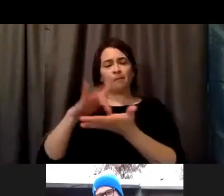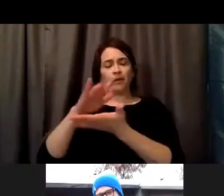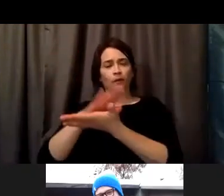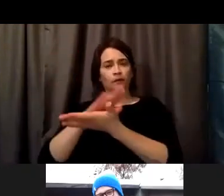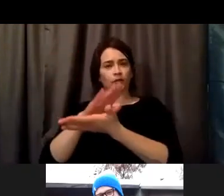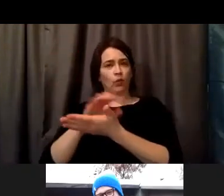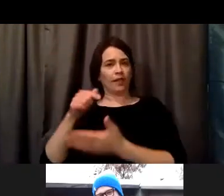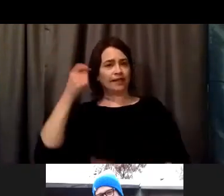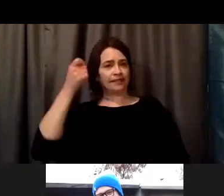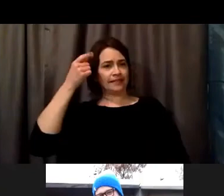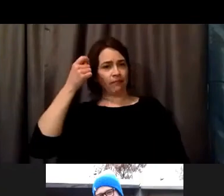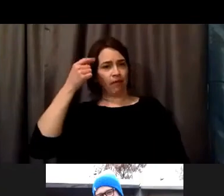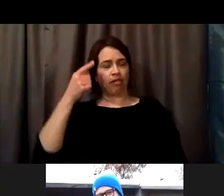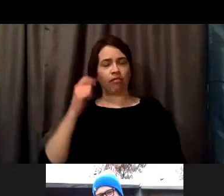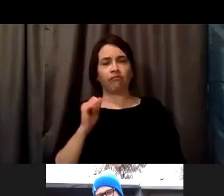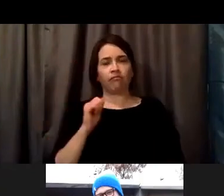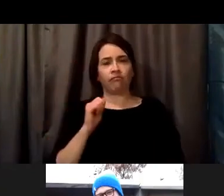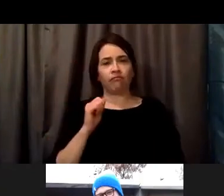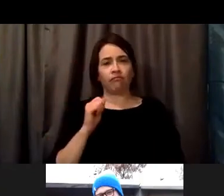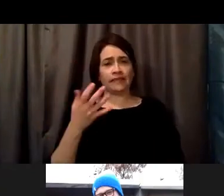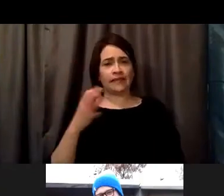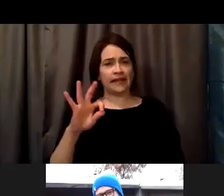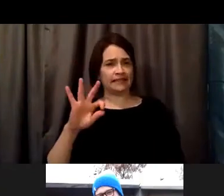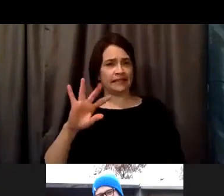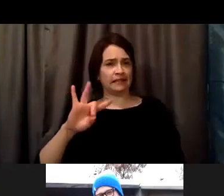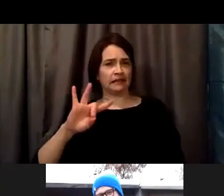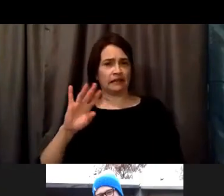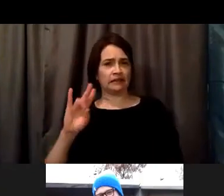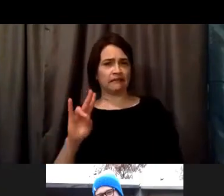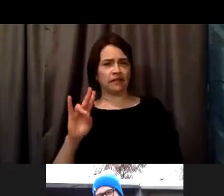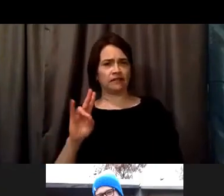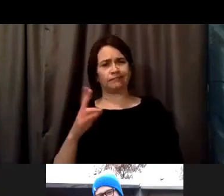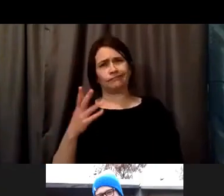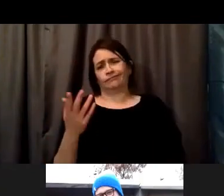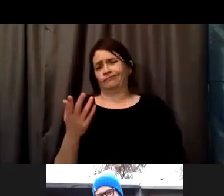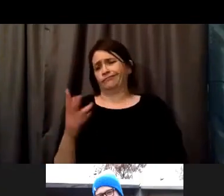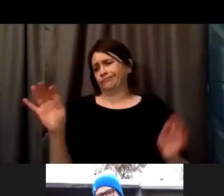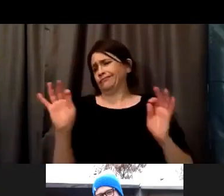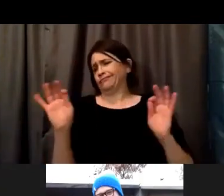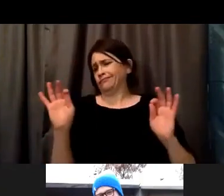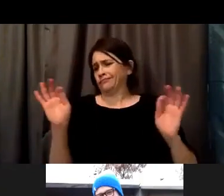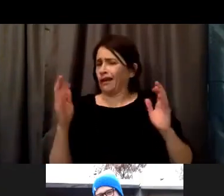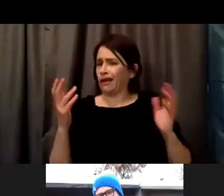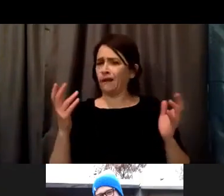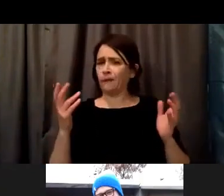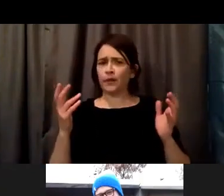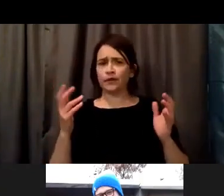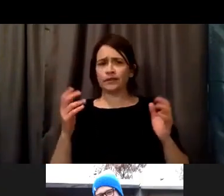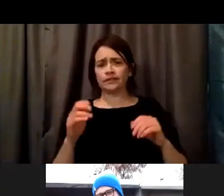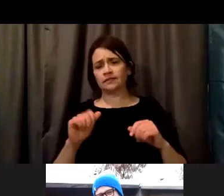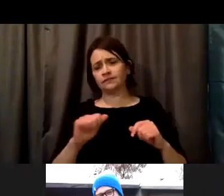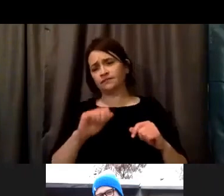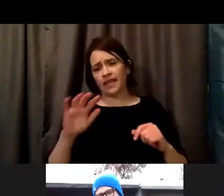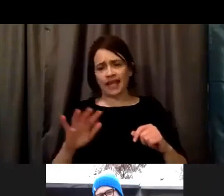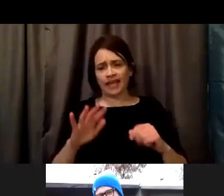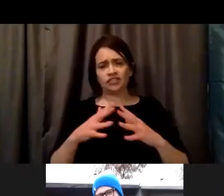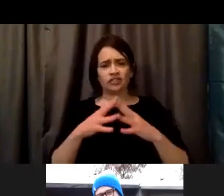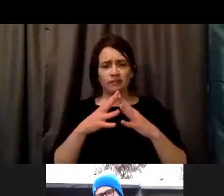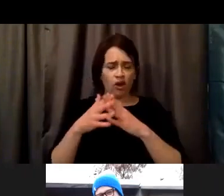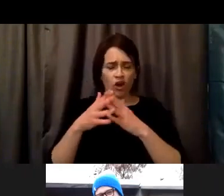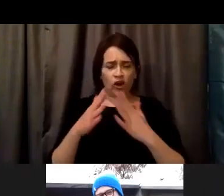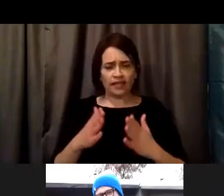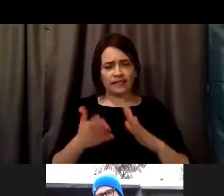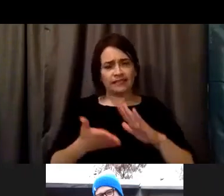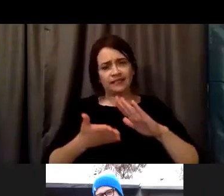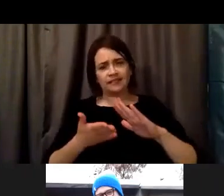you say, well, that's not a big deal. We got Asian Americans now, running for president, and we have this and